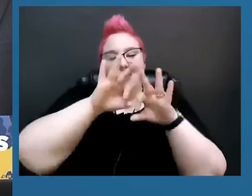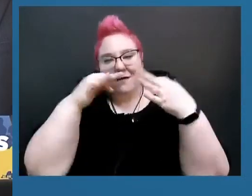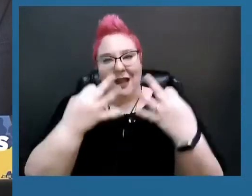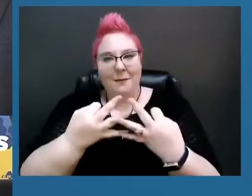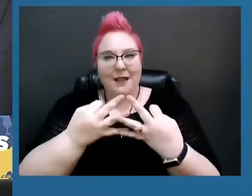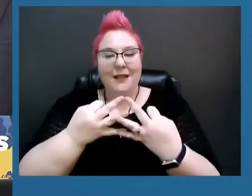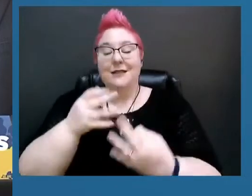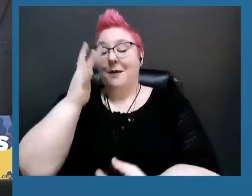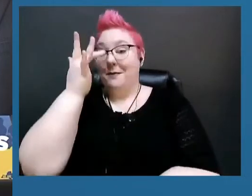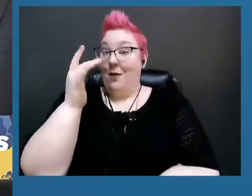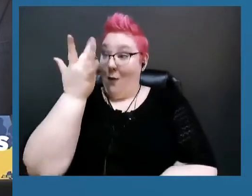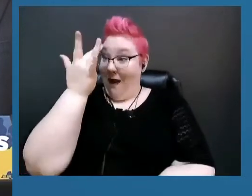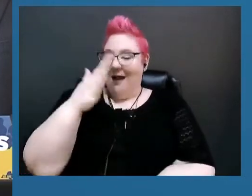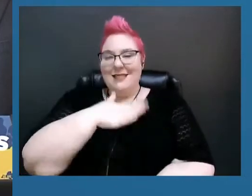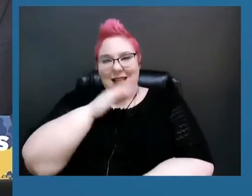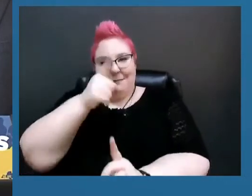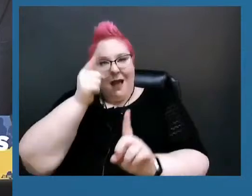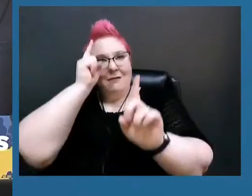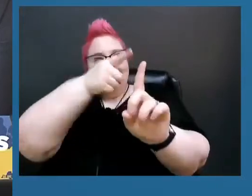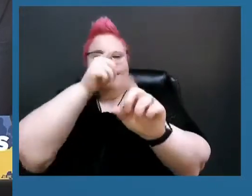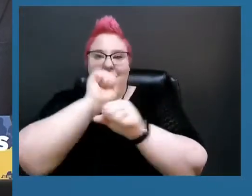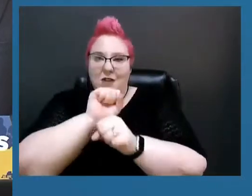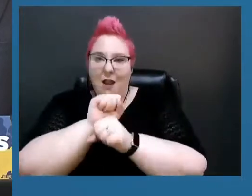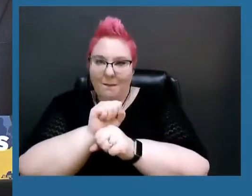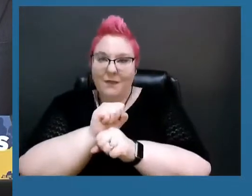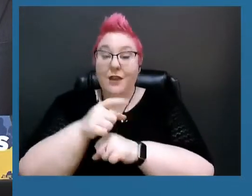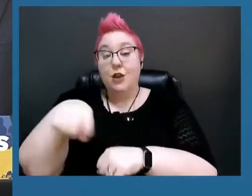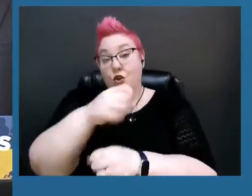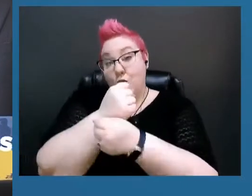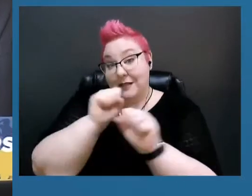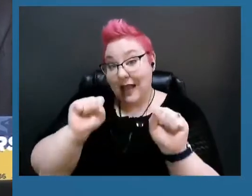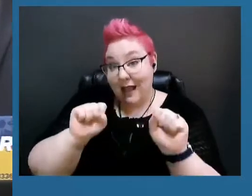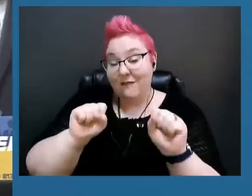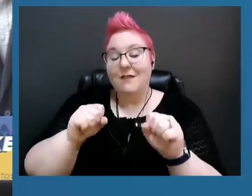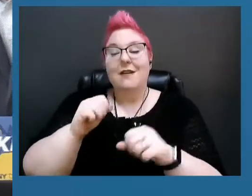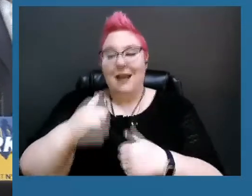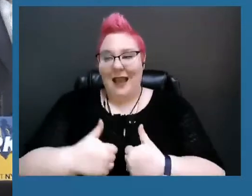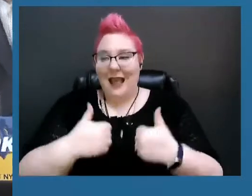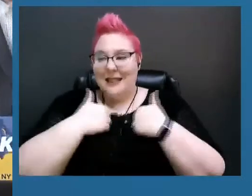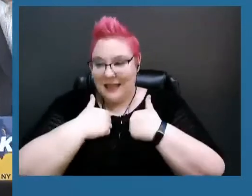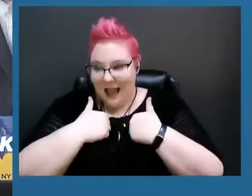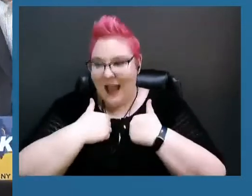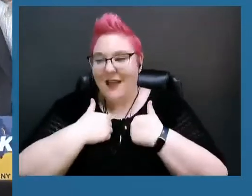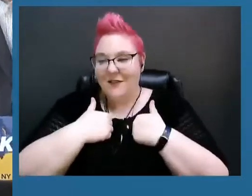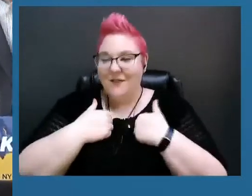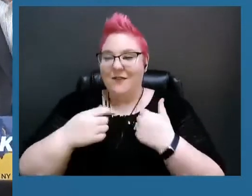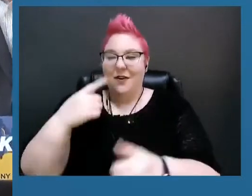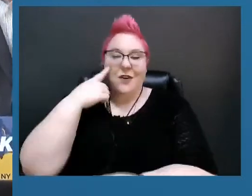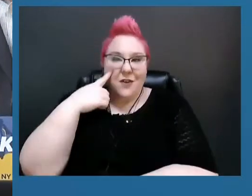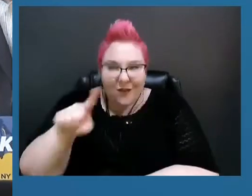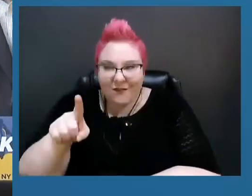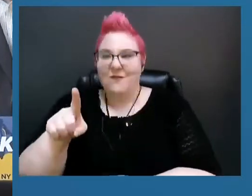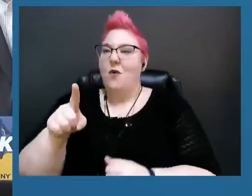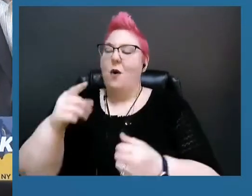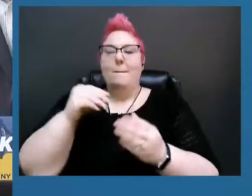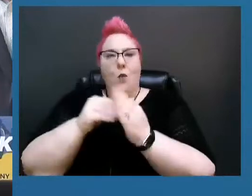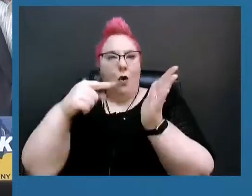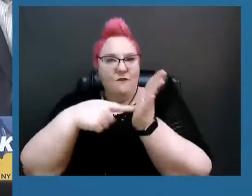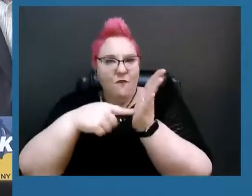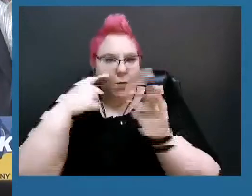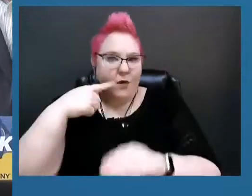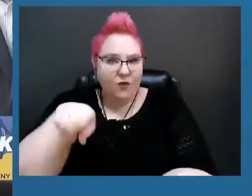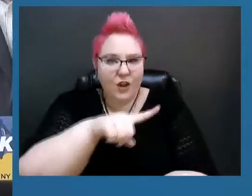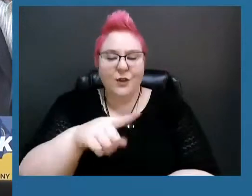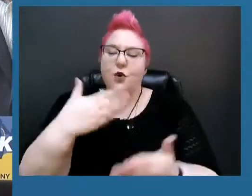that is my #1 job, keeping you safe and making life in this state more affordable for all of you. I thank you for all you